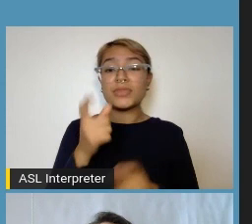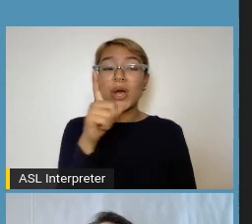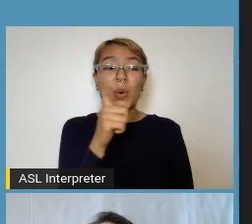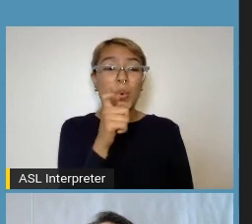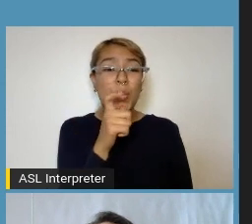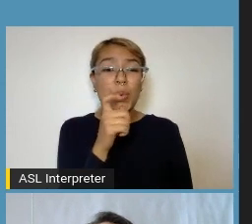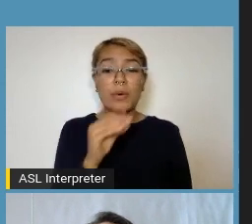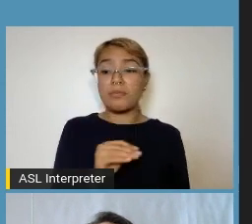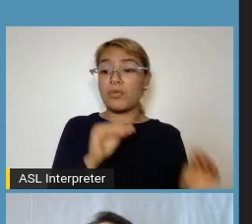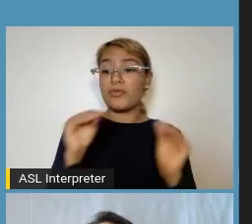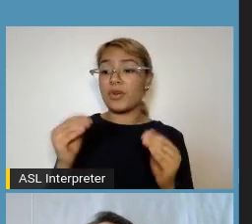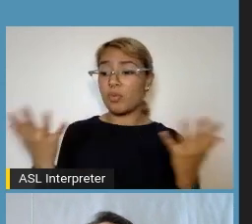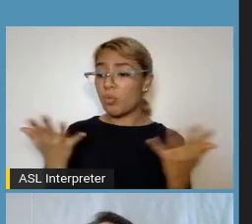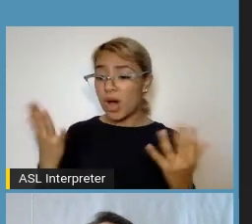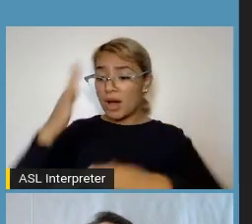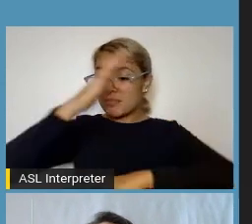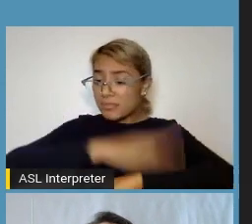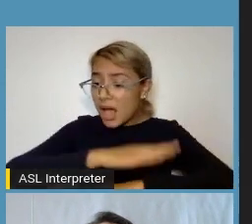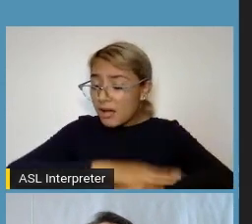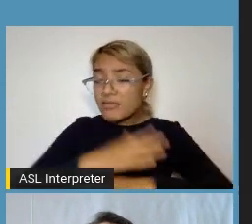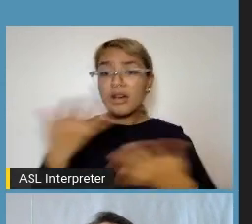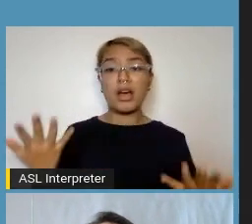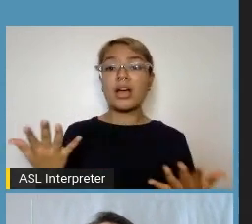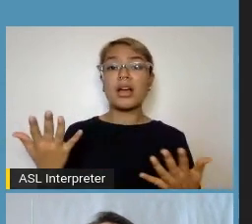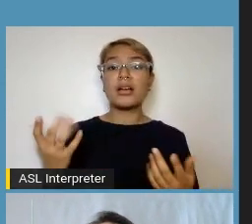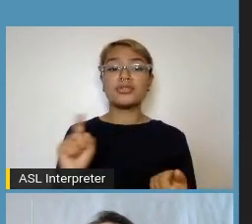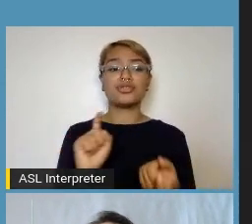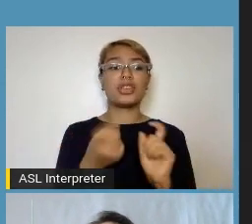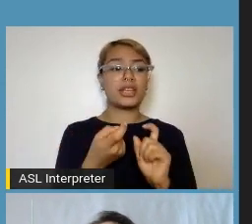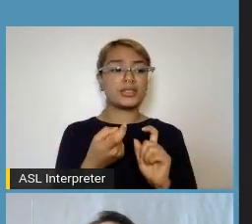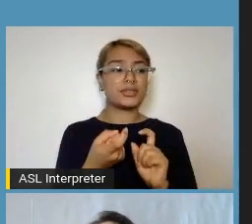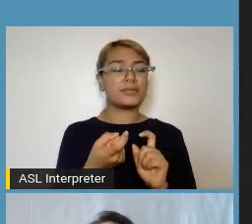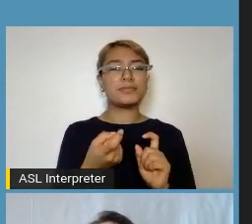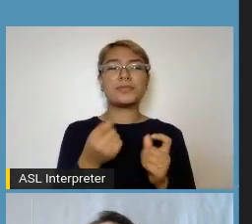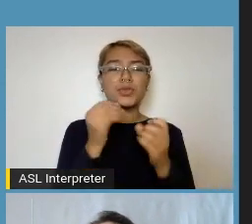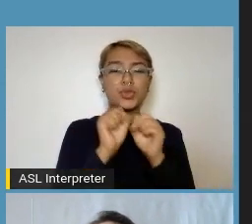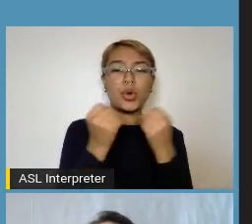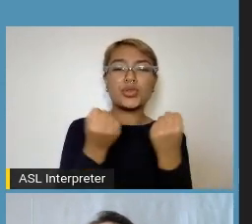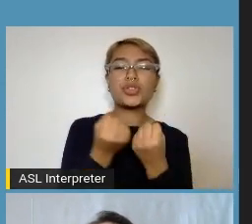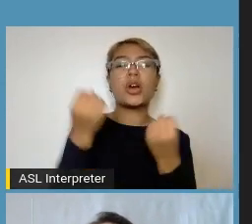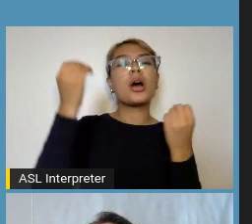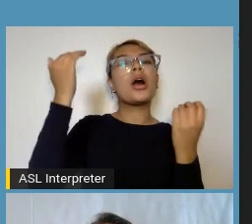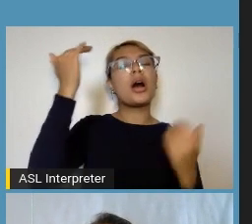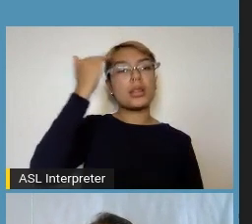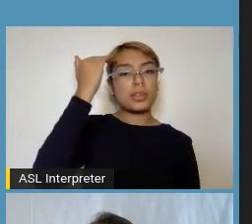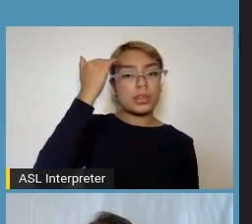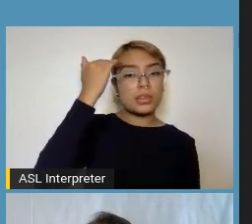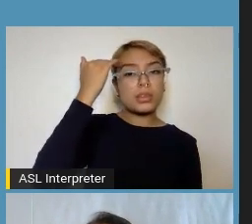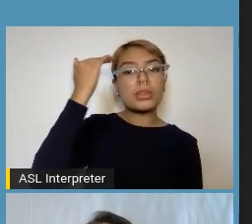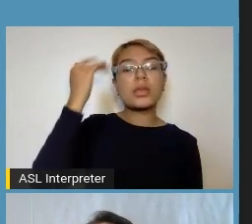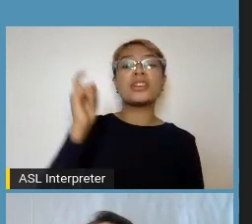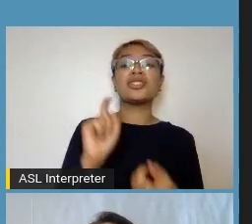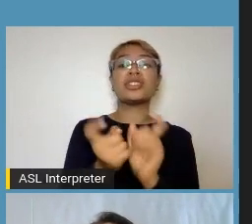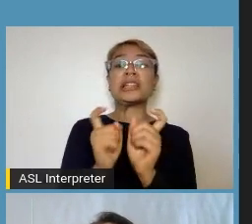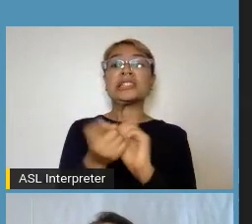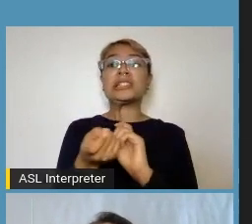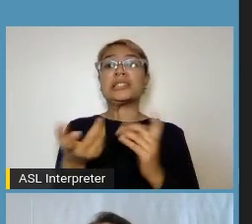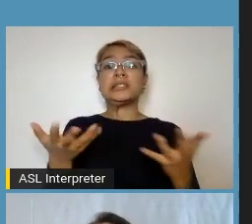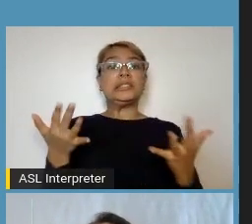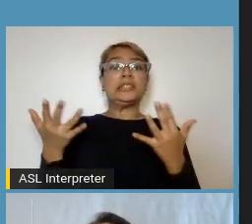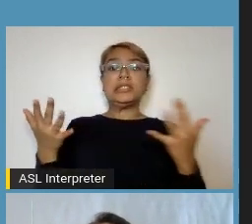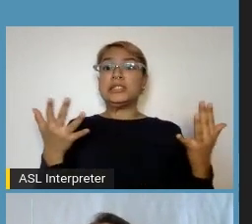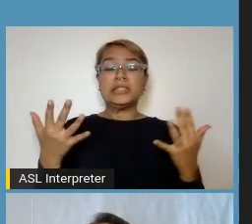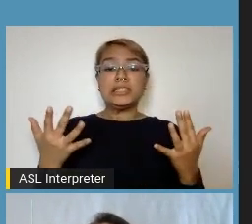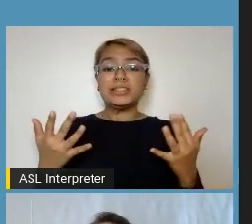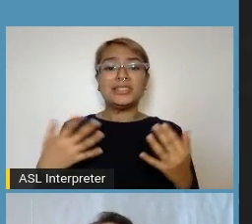is moving to what platform to changes in our social consciousness, keeping up can seem daunting. All the kids